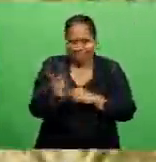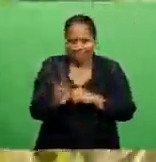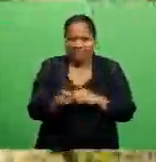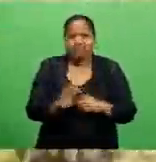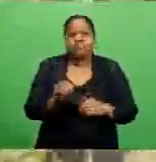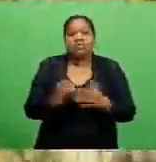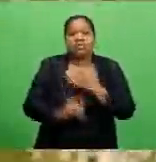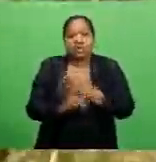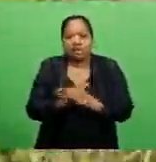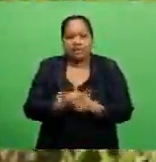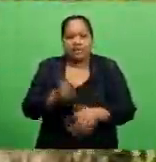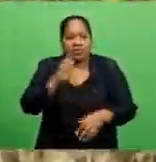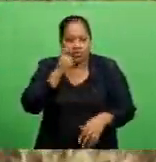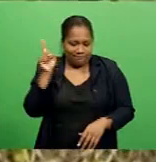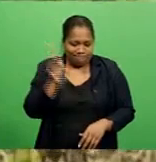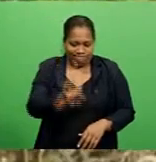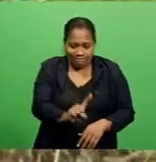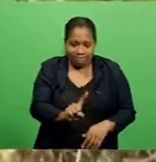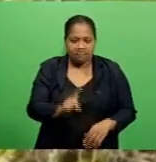they will be removed from the institution.